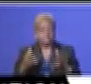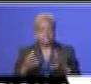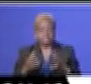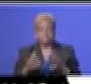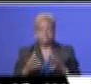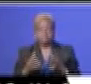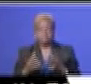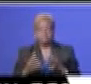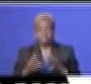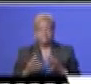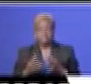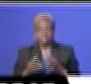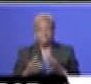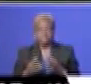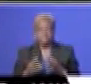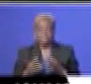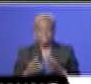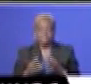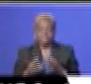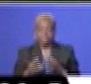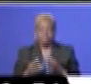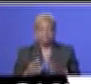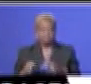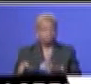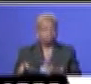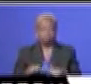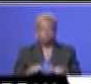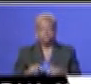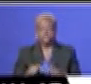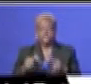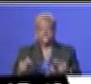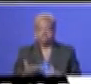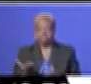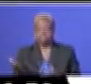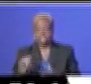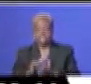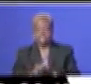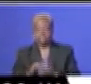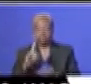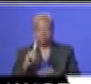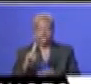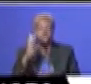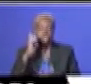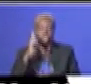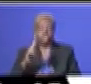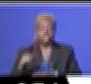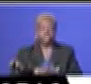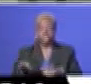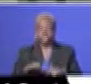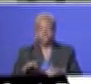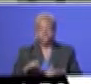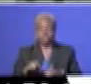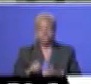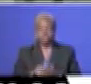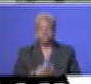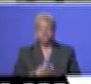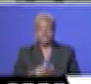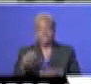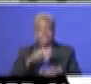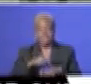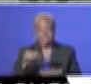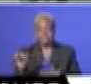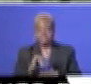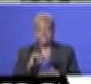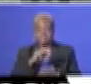just sort of do the, you know, the general hygiene things that one should do in situations like this. Well, until